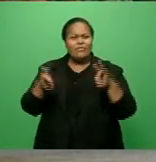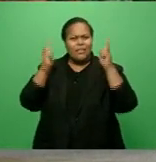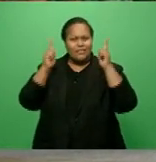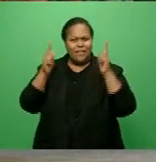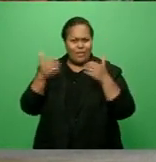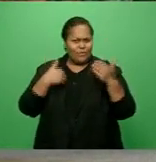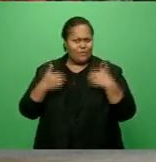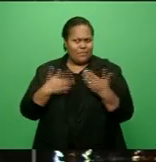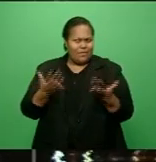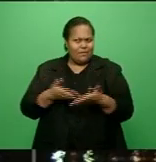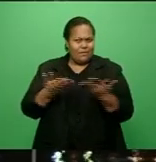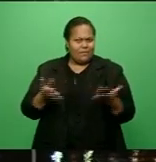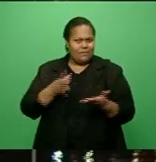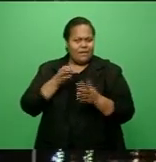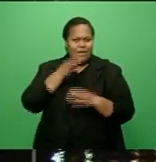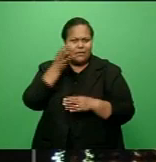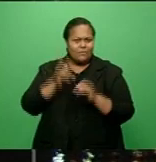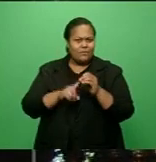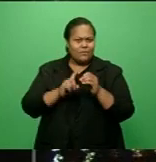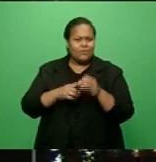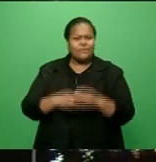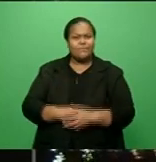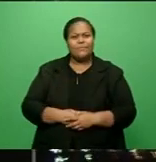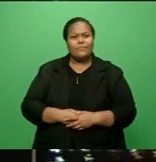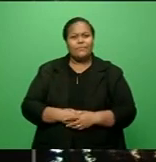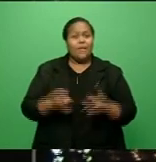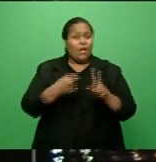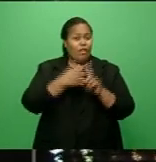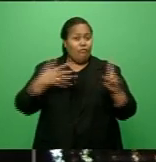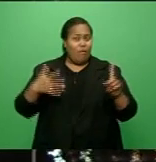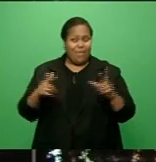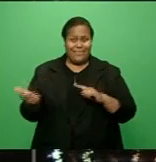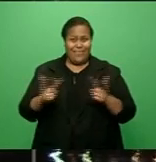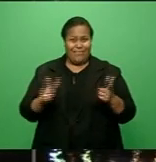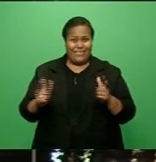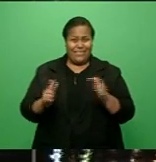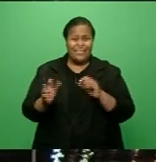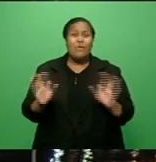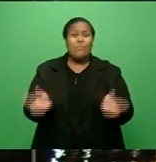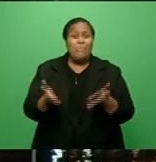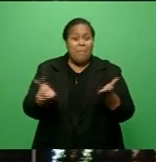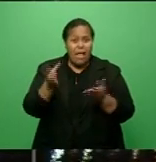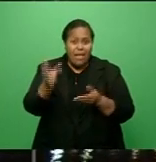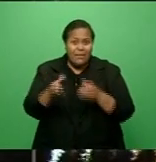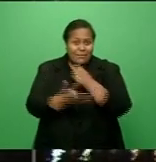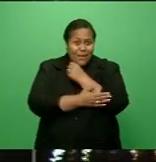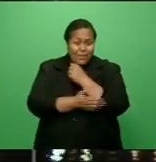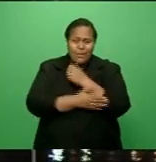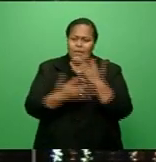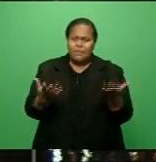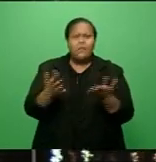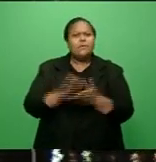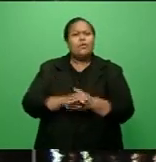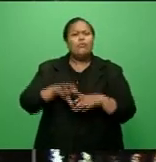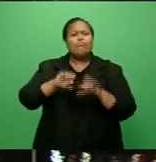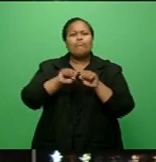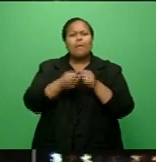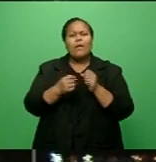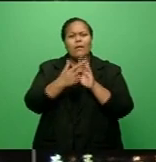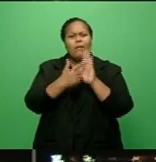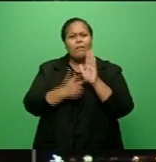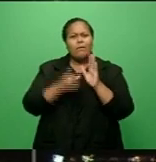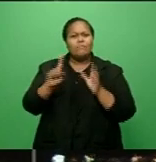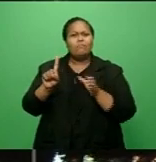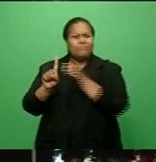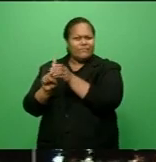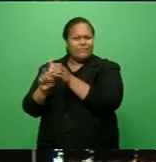Rees, FBC News. A former Sevens player and 2 others who were arrested for allegedly breaching quarantine guidelines at the Nassau